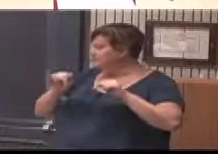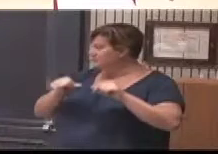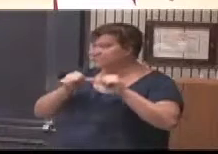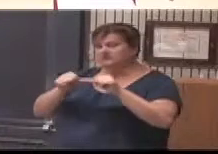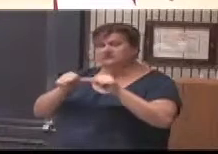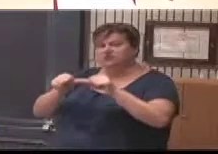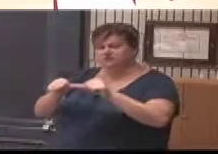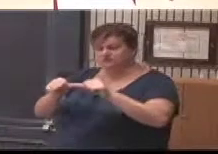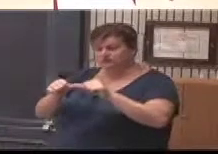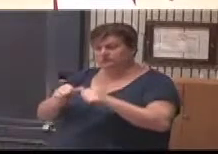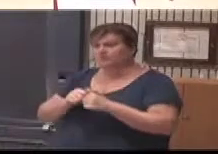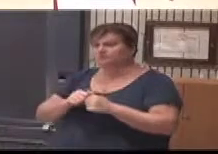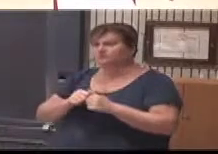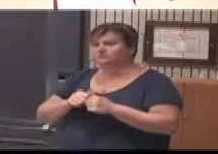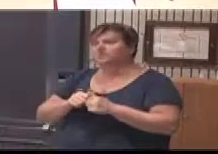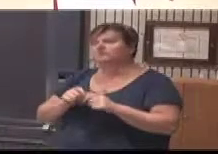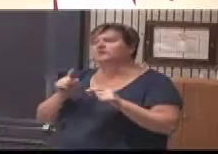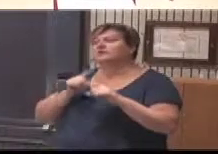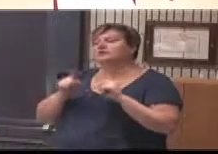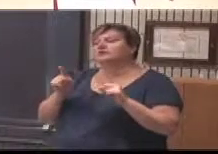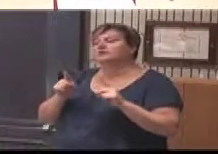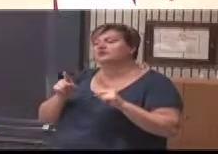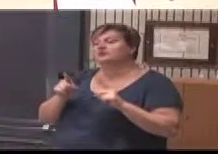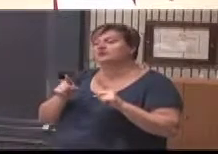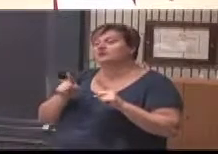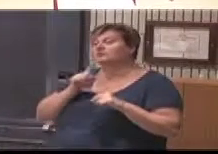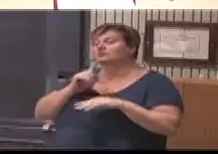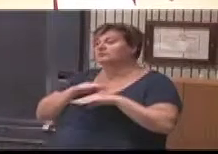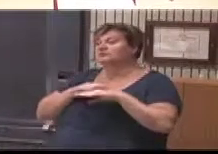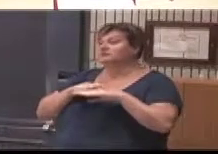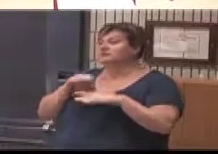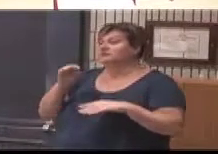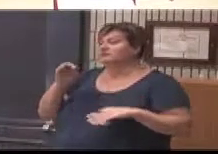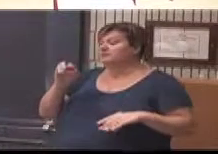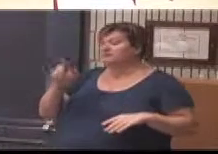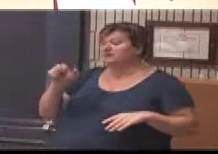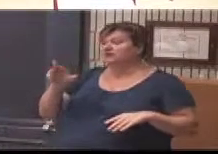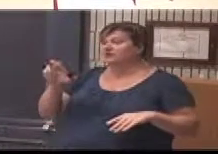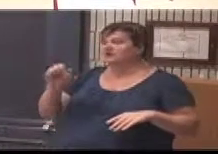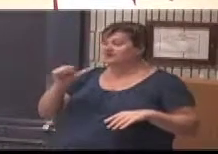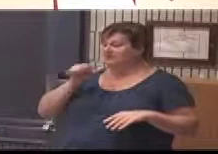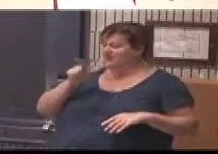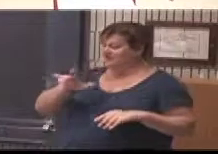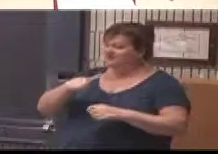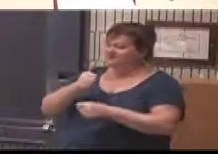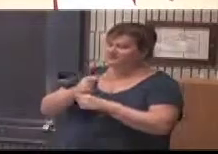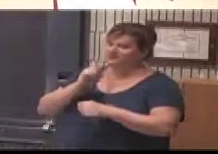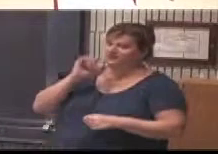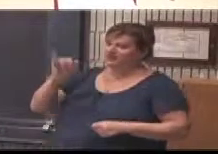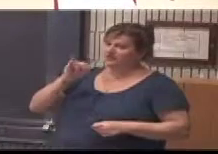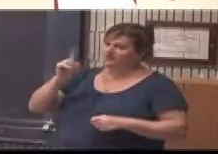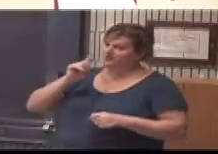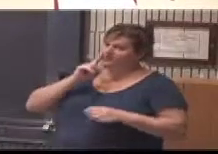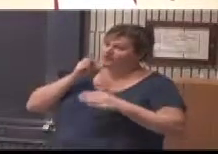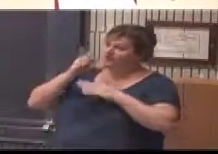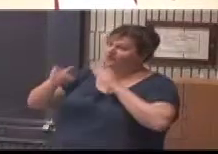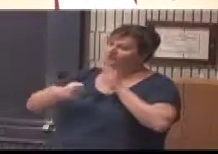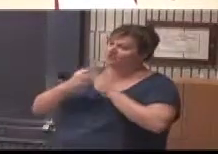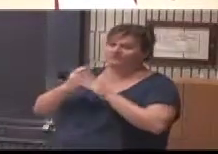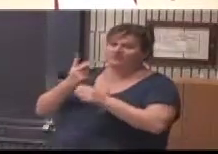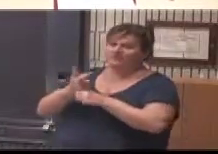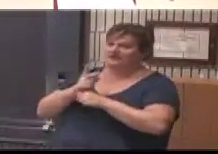after everyone else has pulled out. But the bottom line was that Medicare was never designed as an insurance for long-term care. It